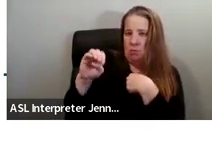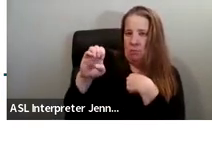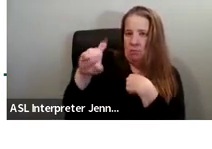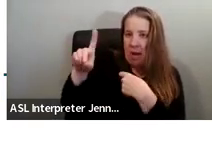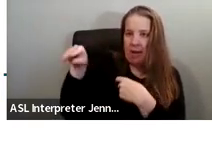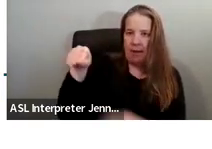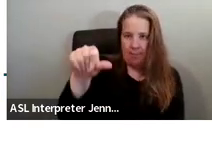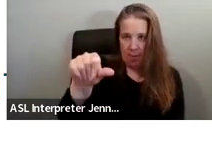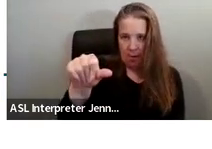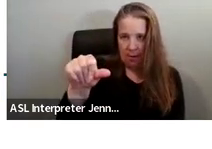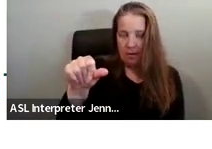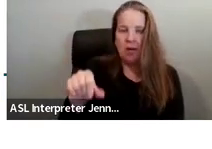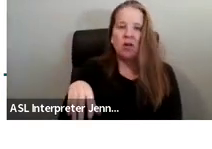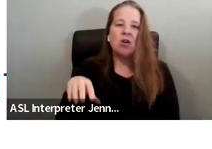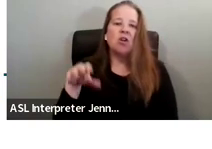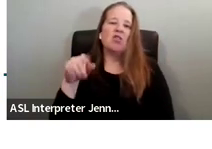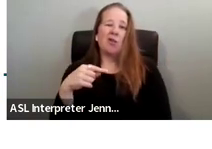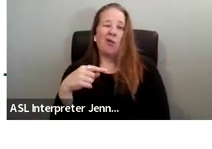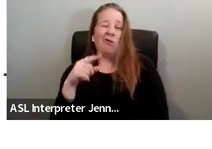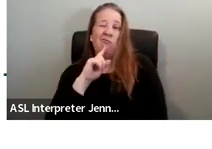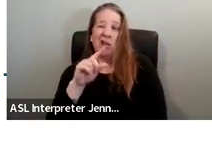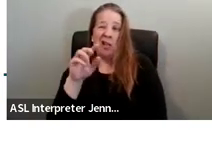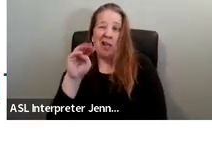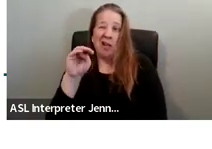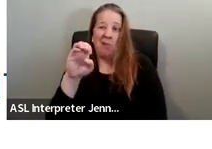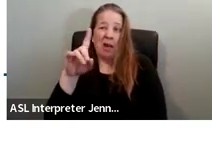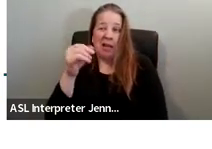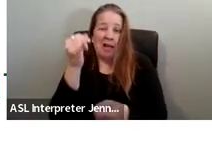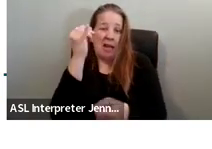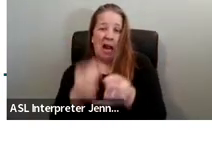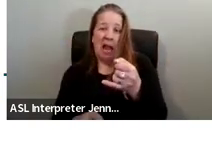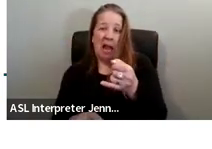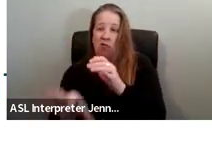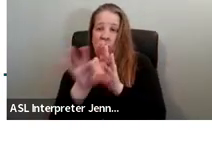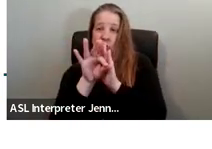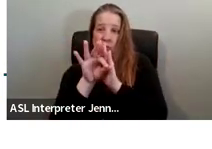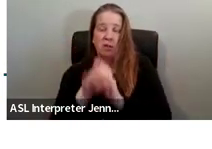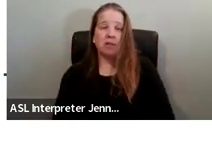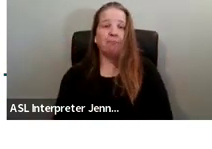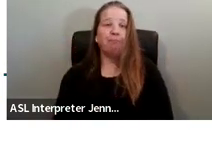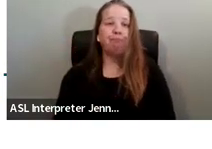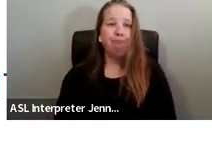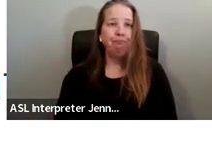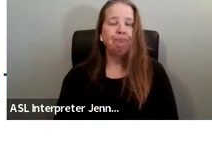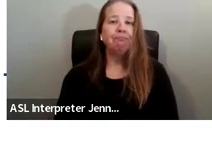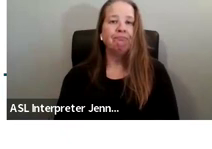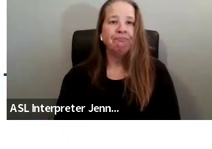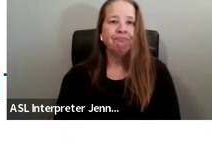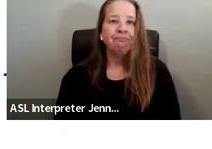So payer of last resort, another rule of the road. Next slide, please.